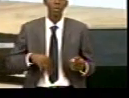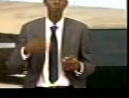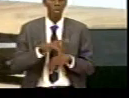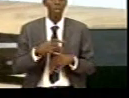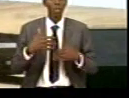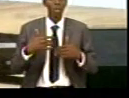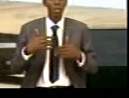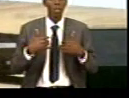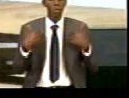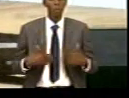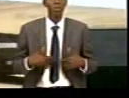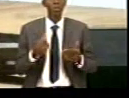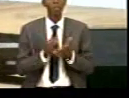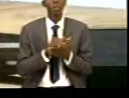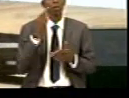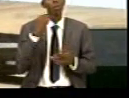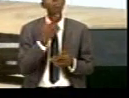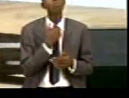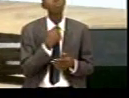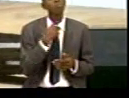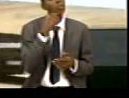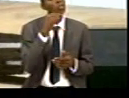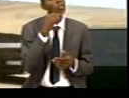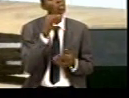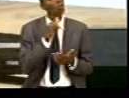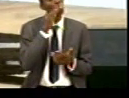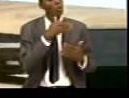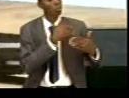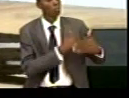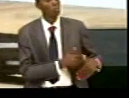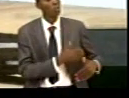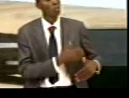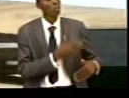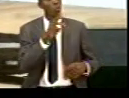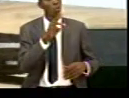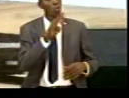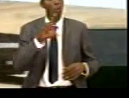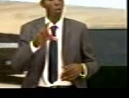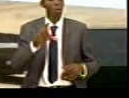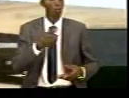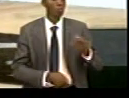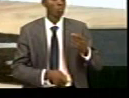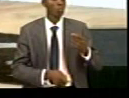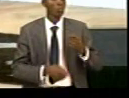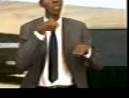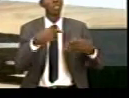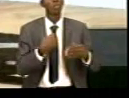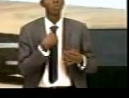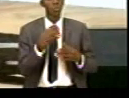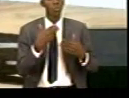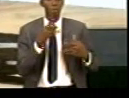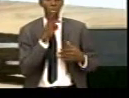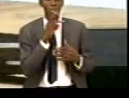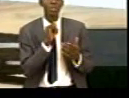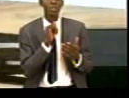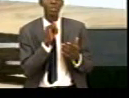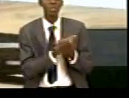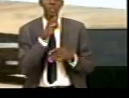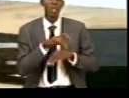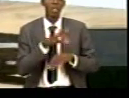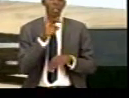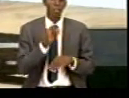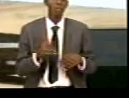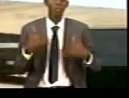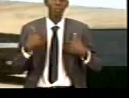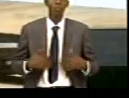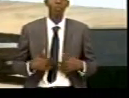and he told that woman at the well, give me water. That's the earthly body. And then the people knew that